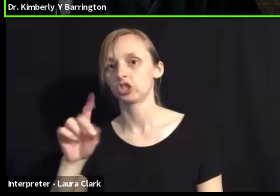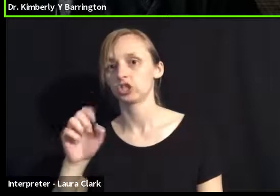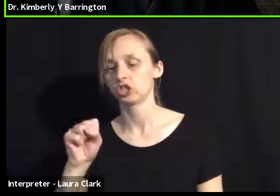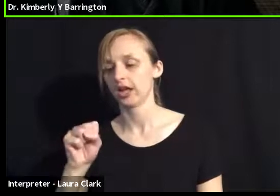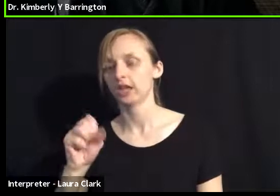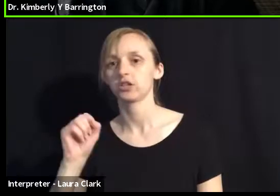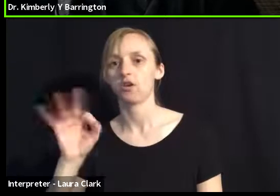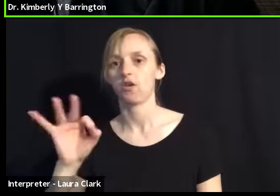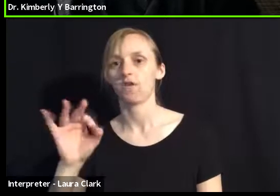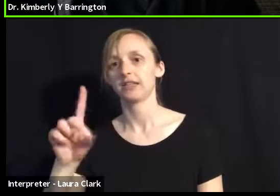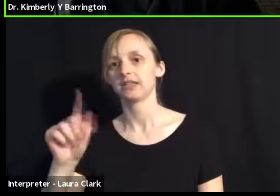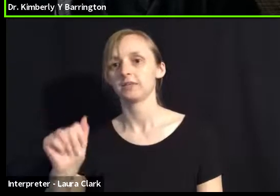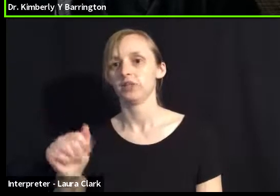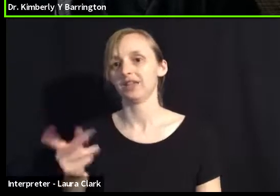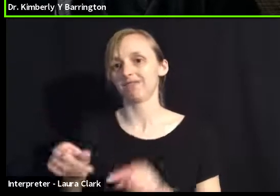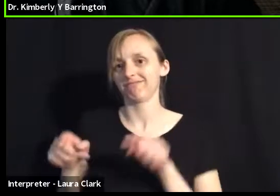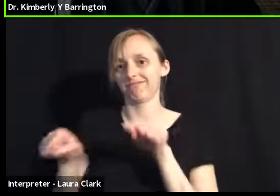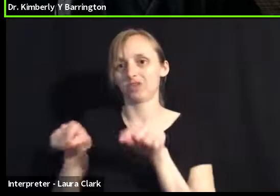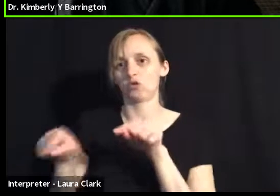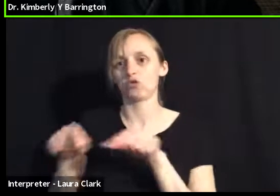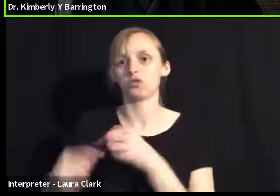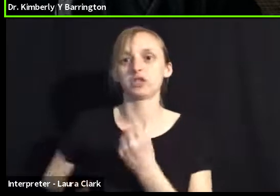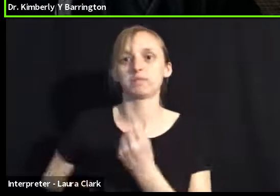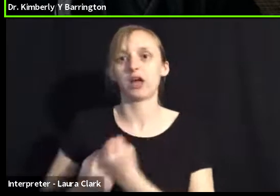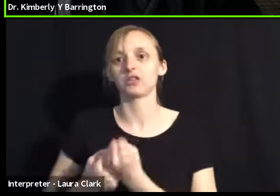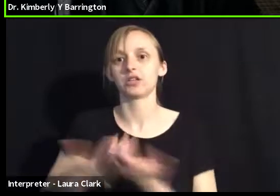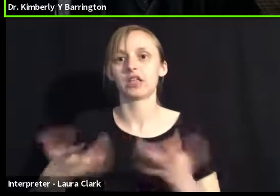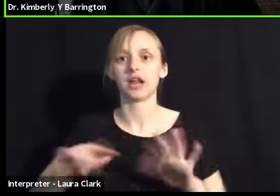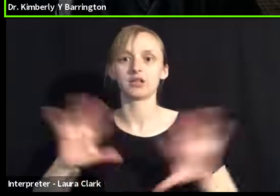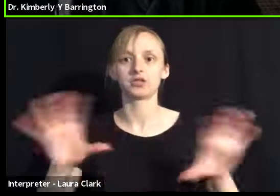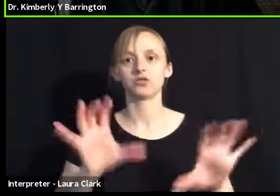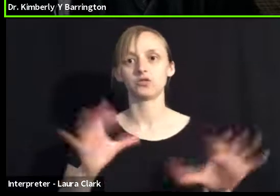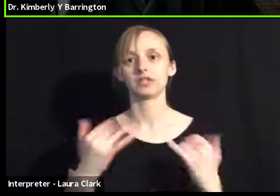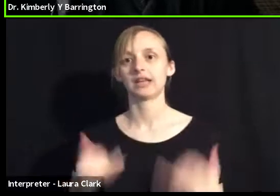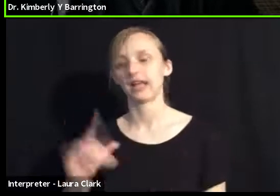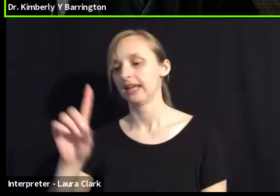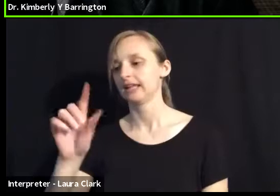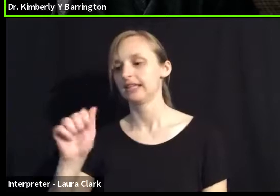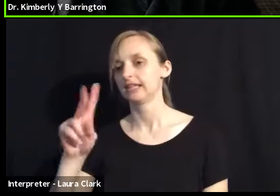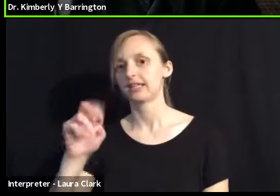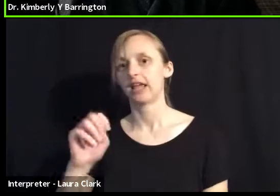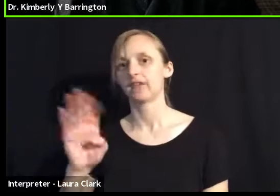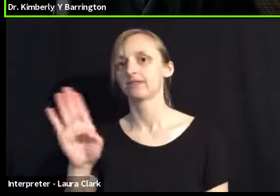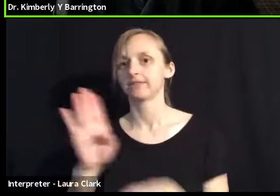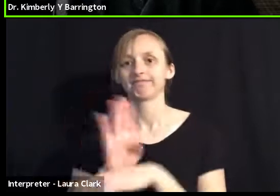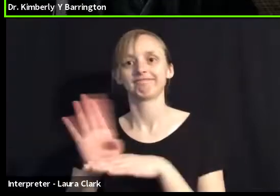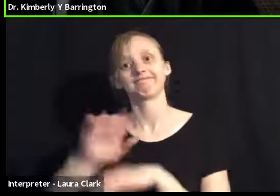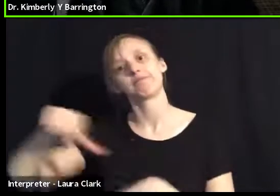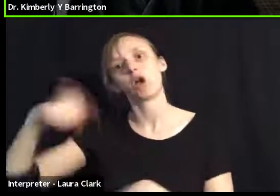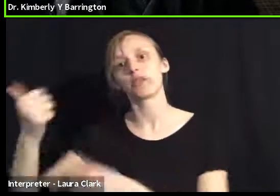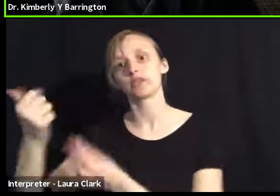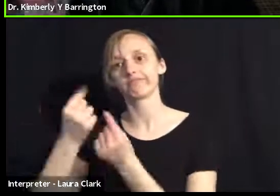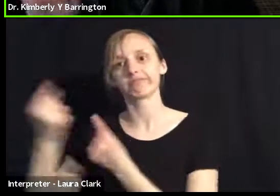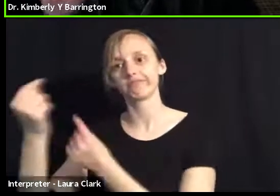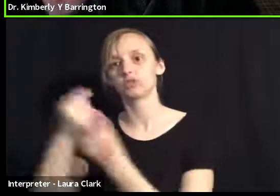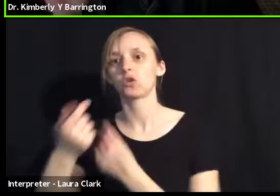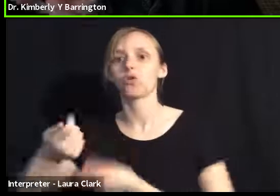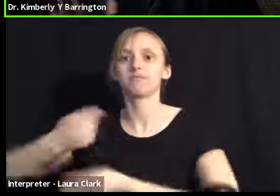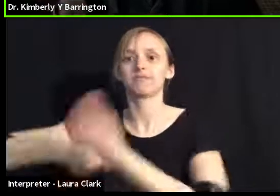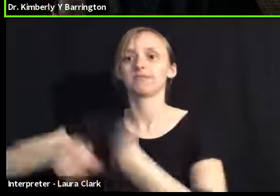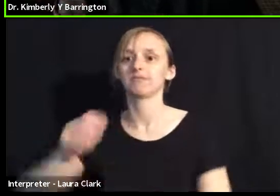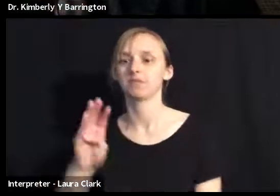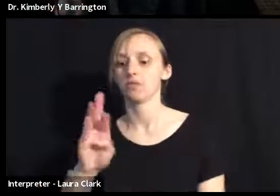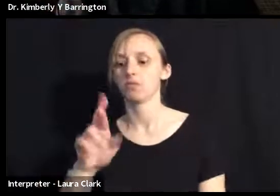what it is that we do. Dave is on assignment today, so we are so grateful to have Ms. Breon Edwards in his stead.